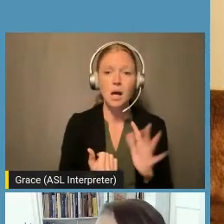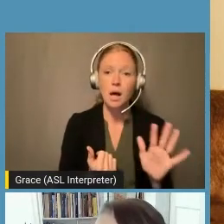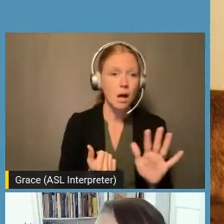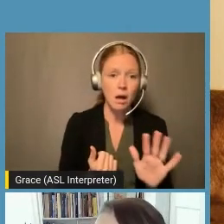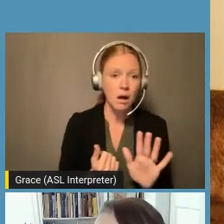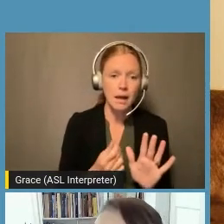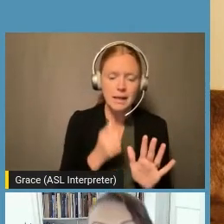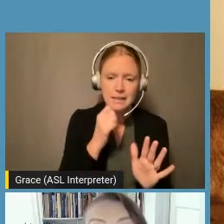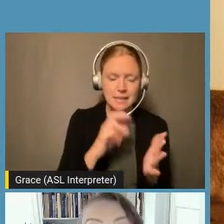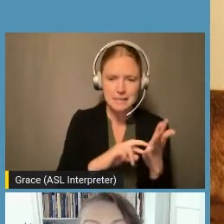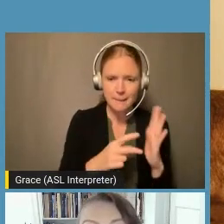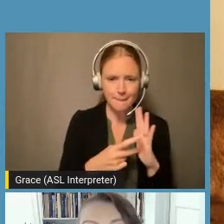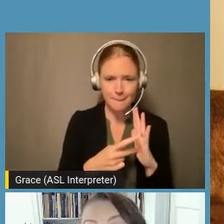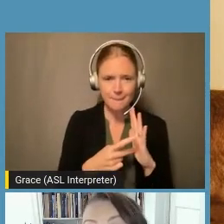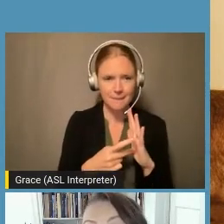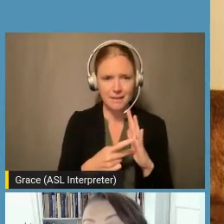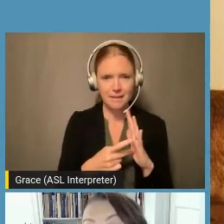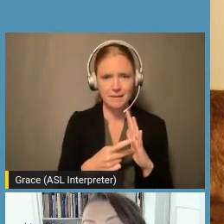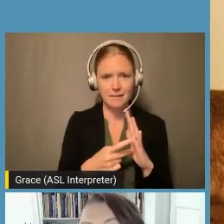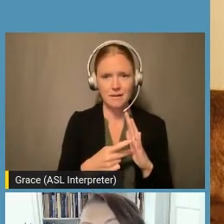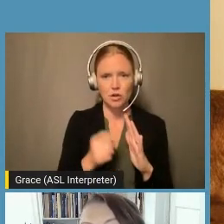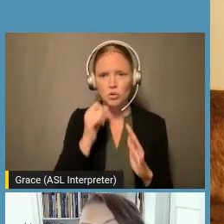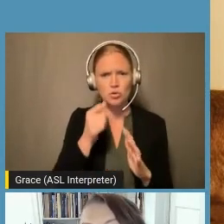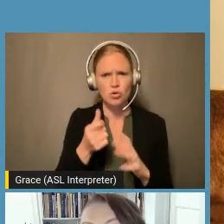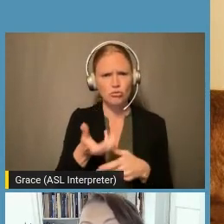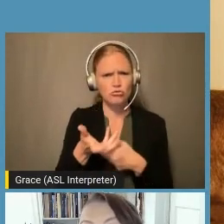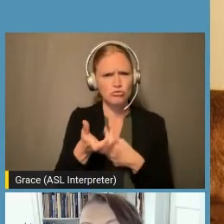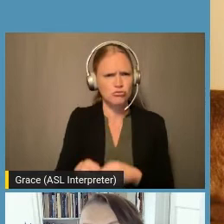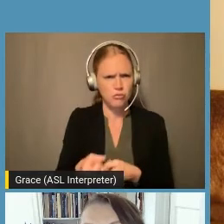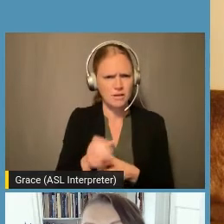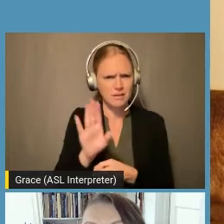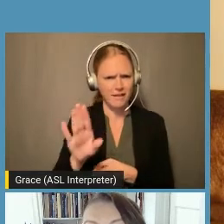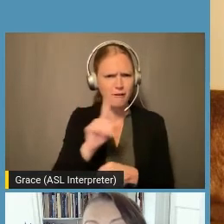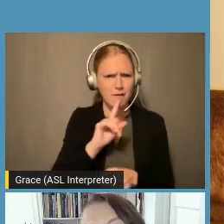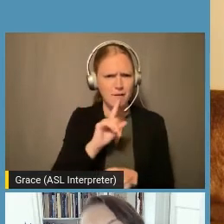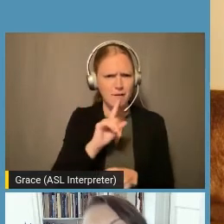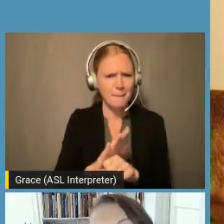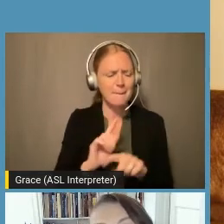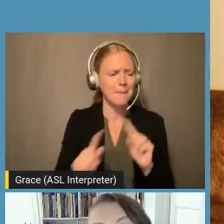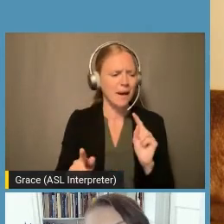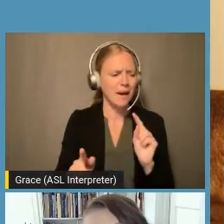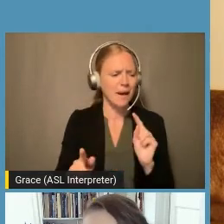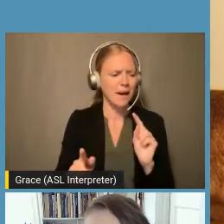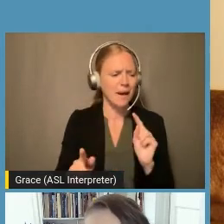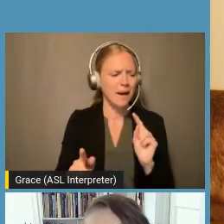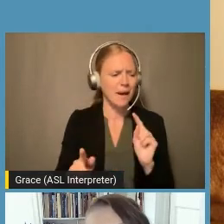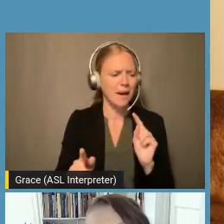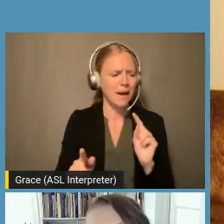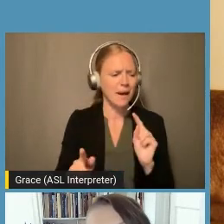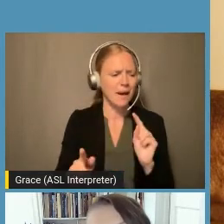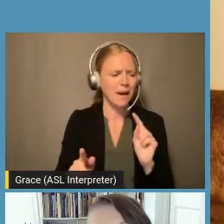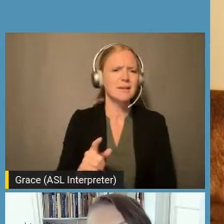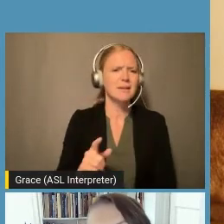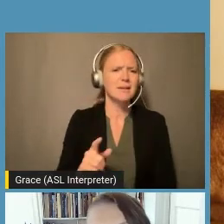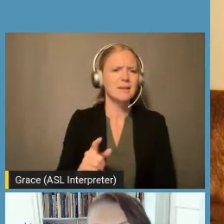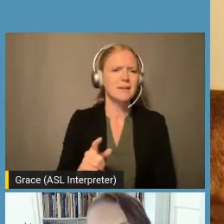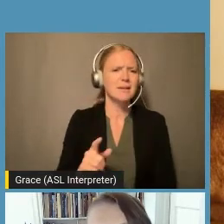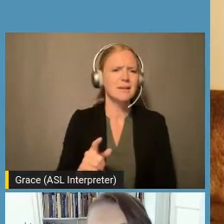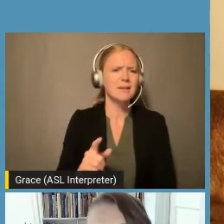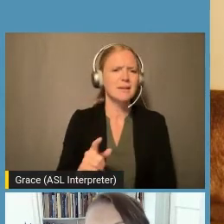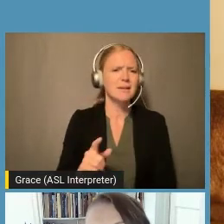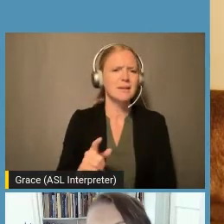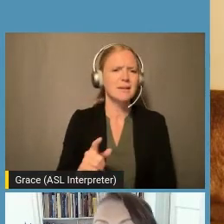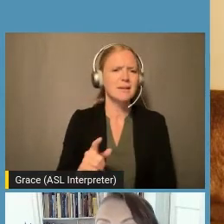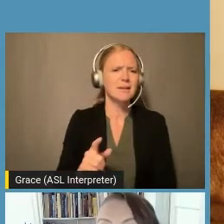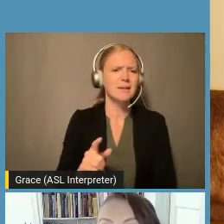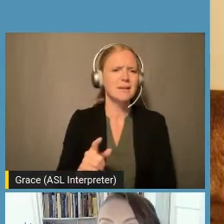the commitment of a volunteer, but rather to create an agreement between you and that person